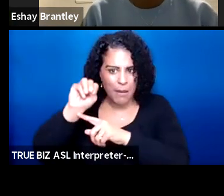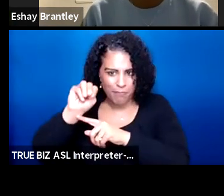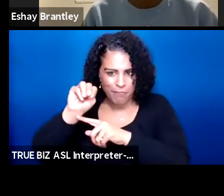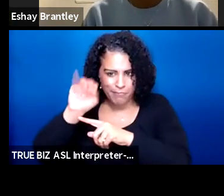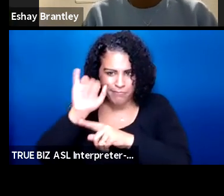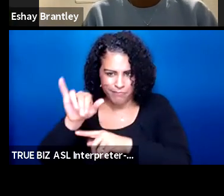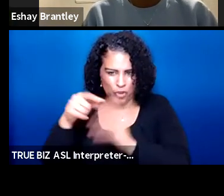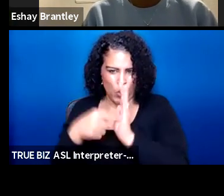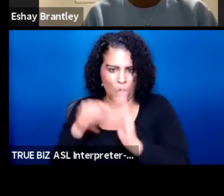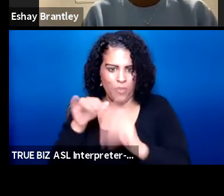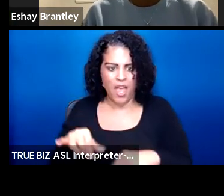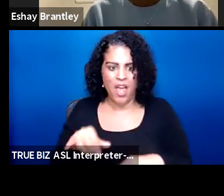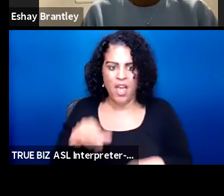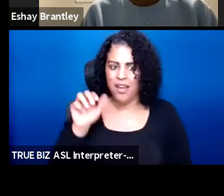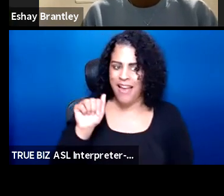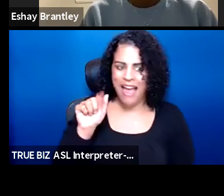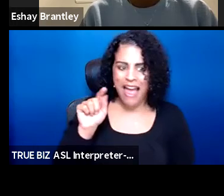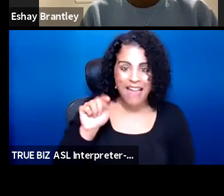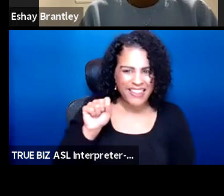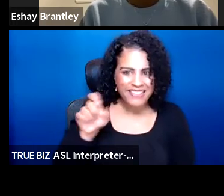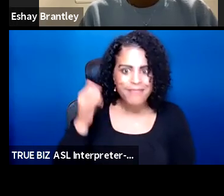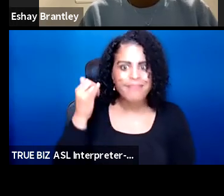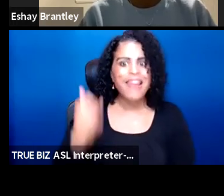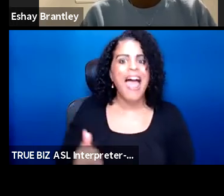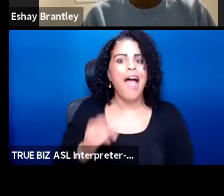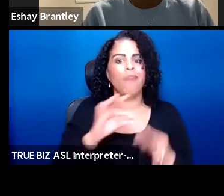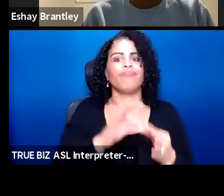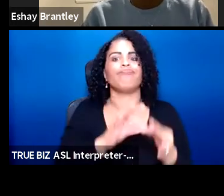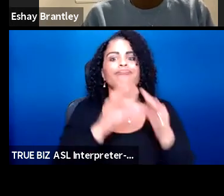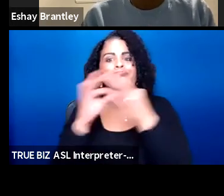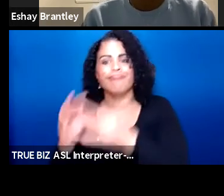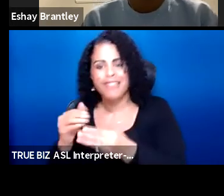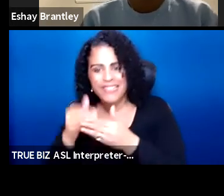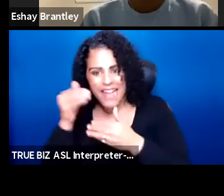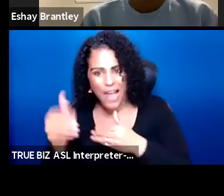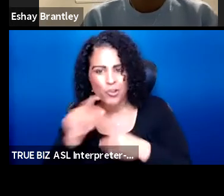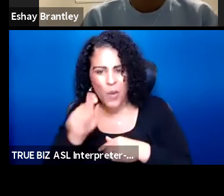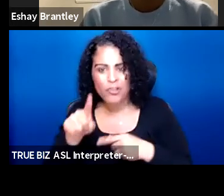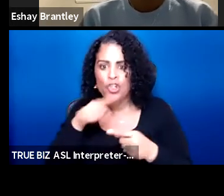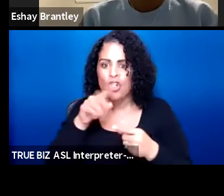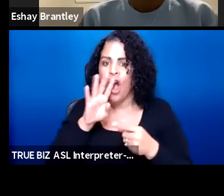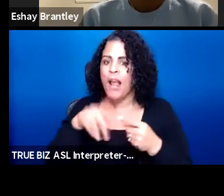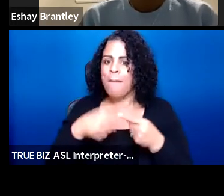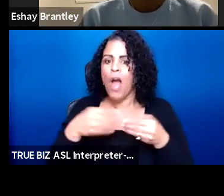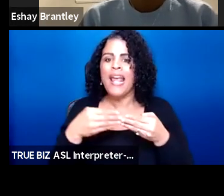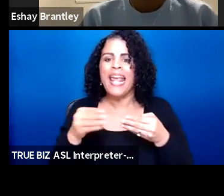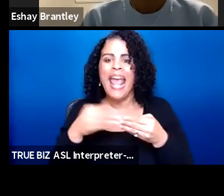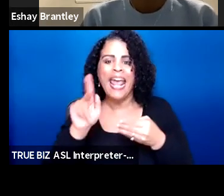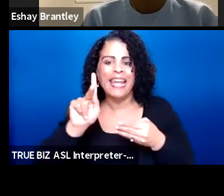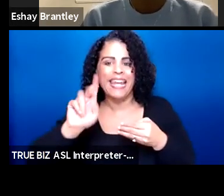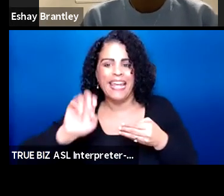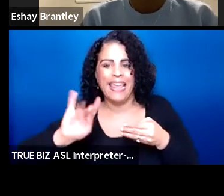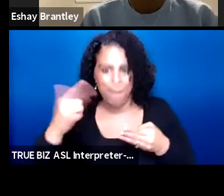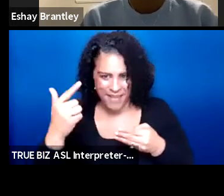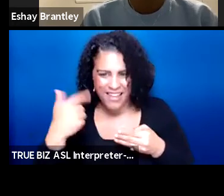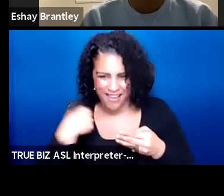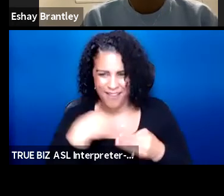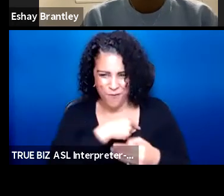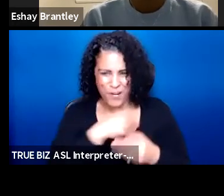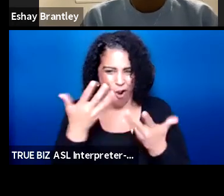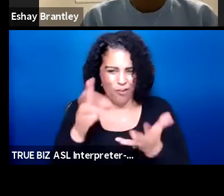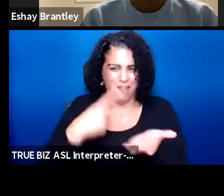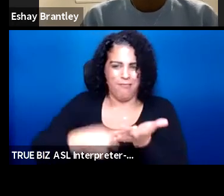you already bringing us into the next question, because I was going to ask about gatekeeping. And I know you and I have had a lot of conversations about